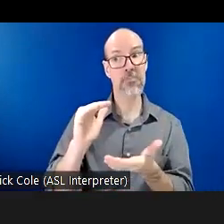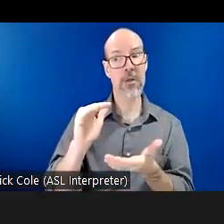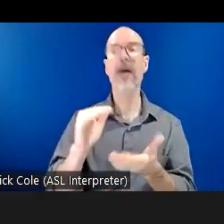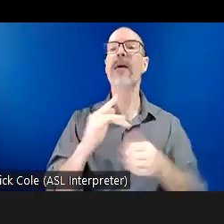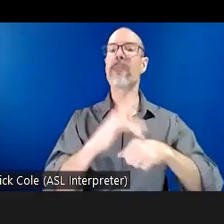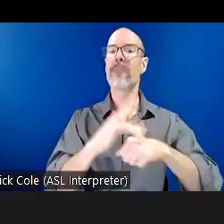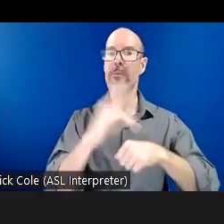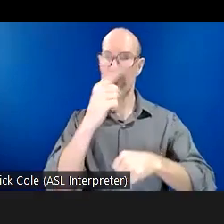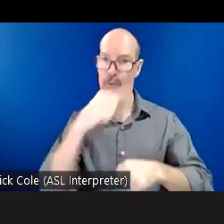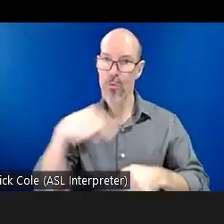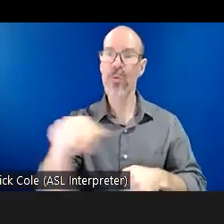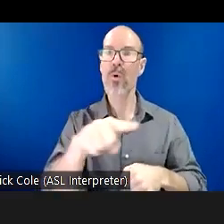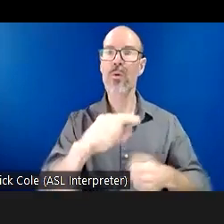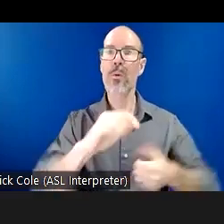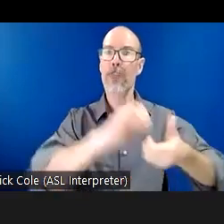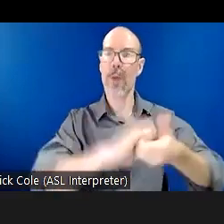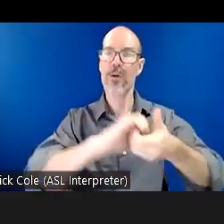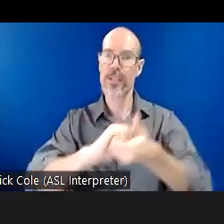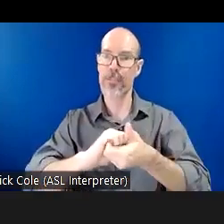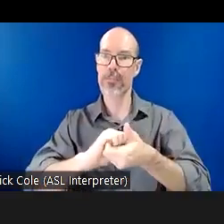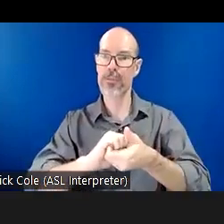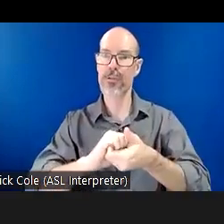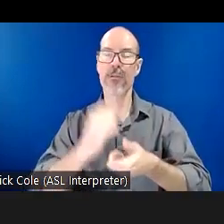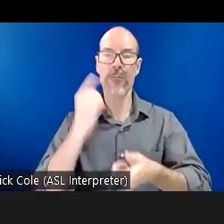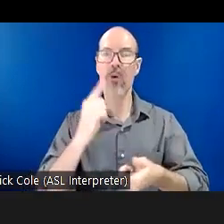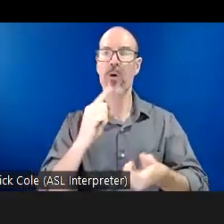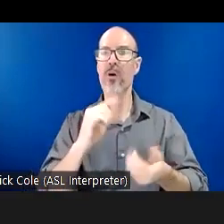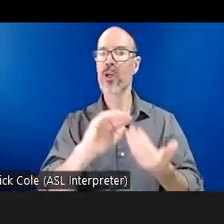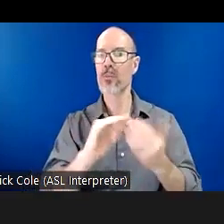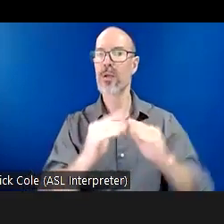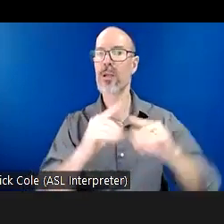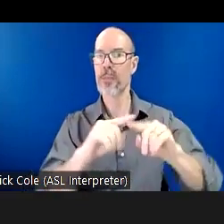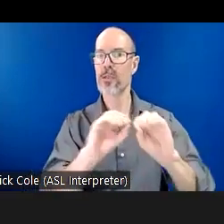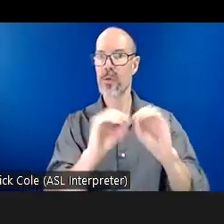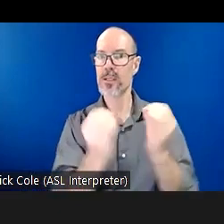to partnerships of community-based